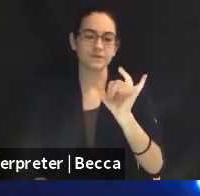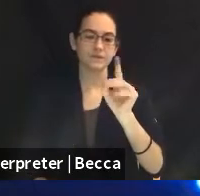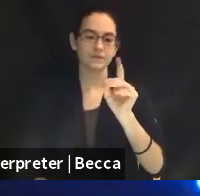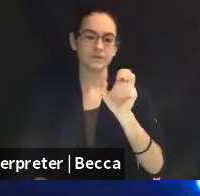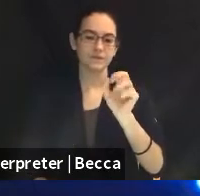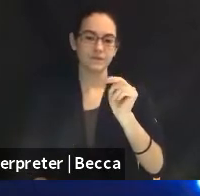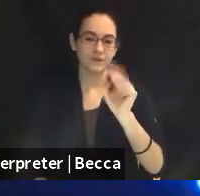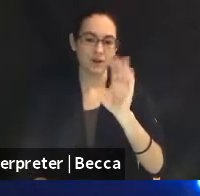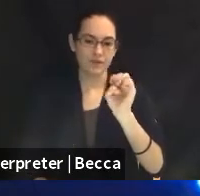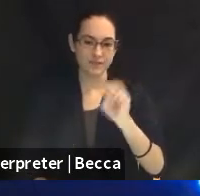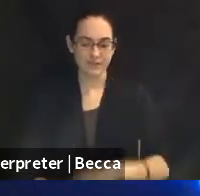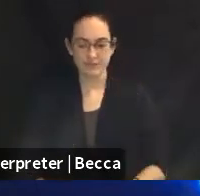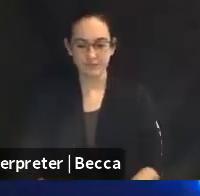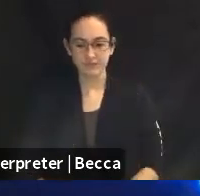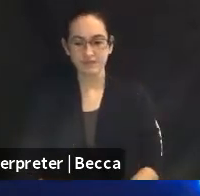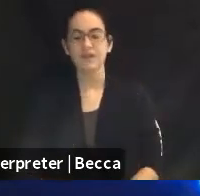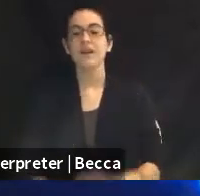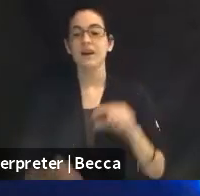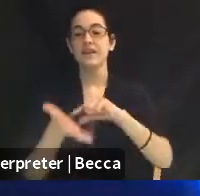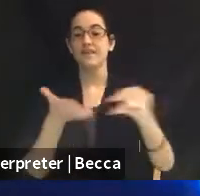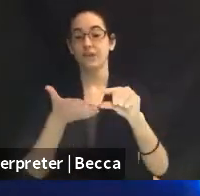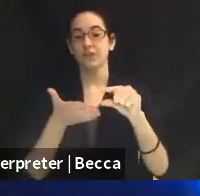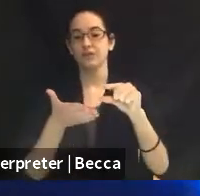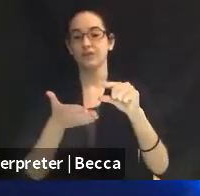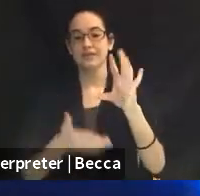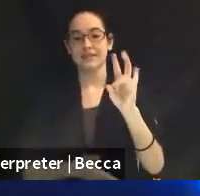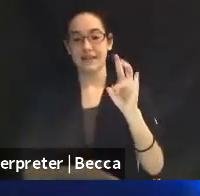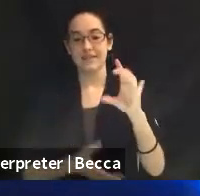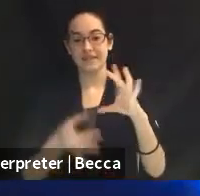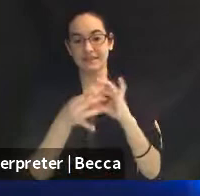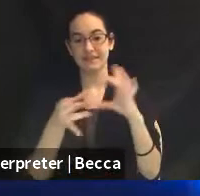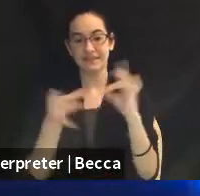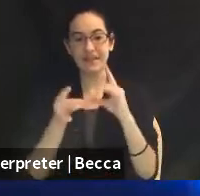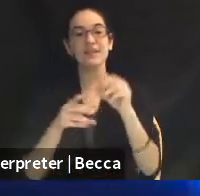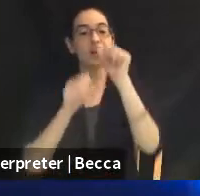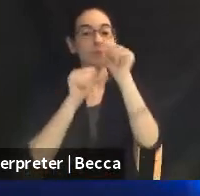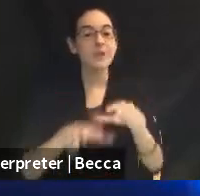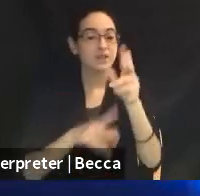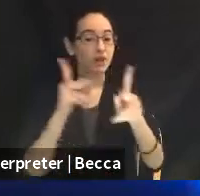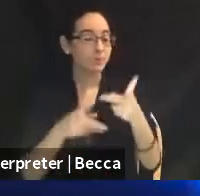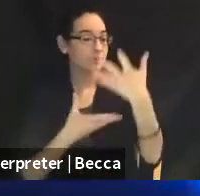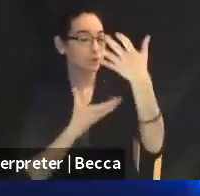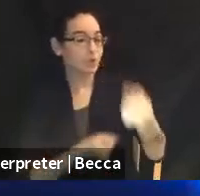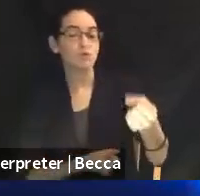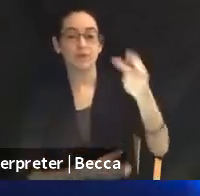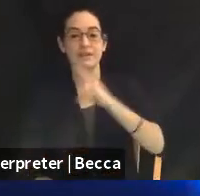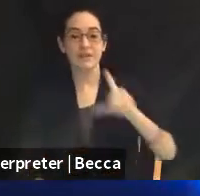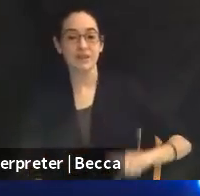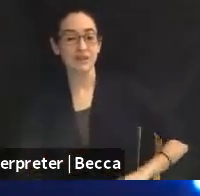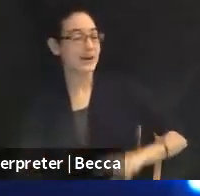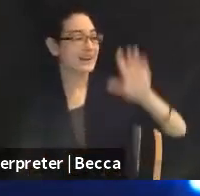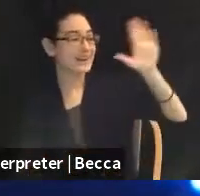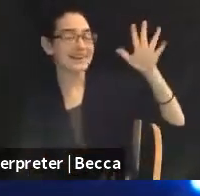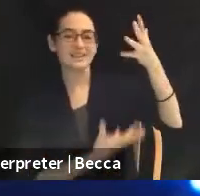tells us. I mean, verse seven says, but blessed is the one who trusts in the Lord, whose confidence is in him. And God wants